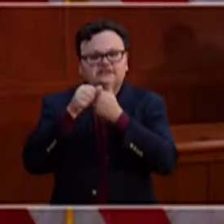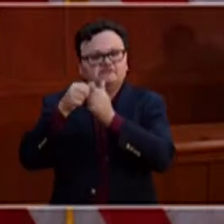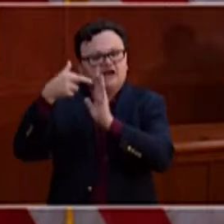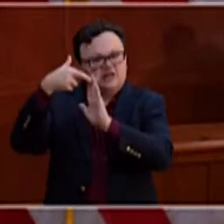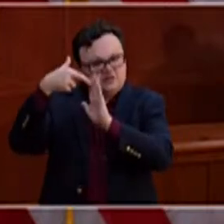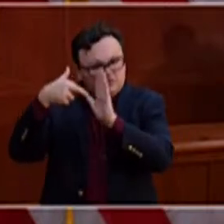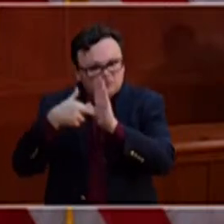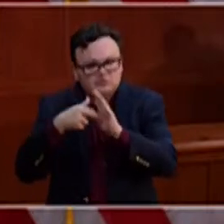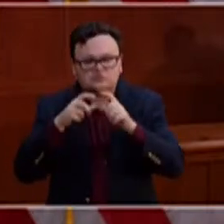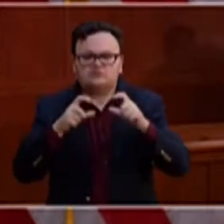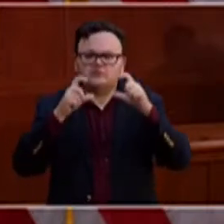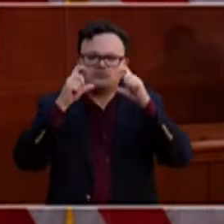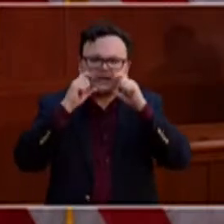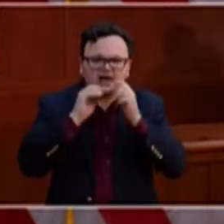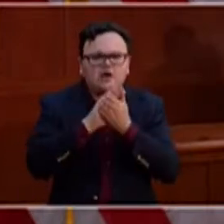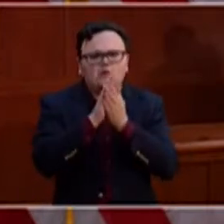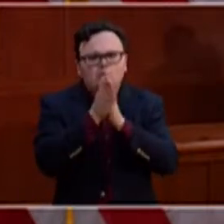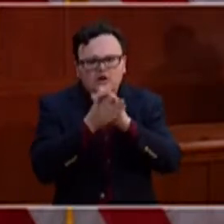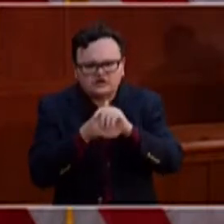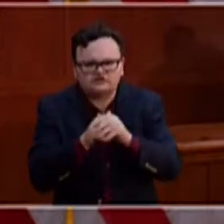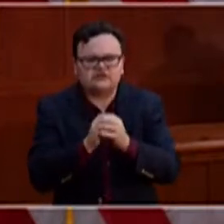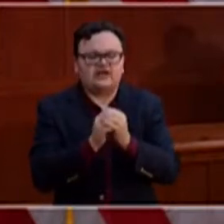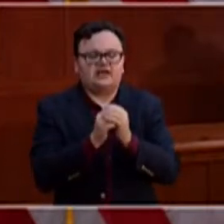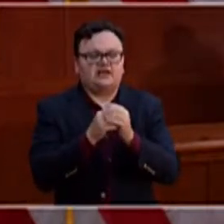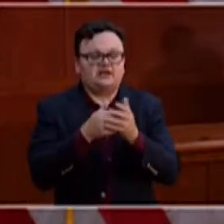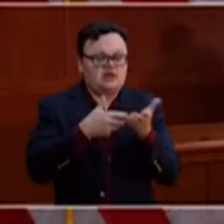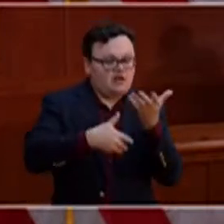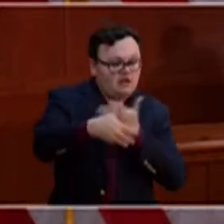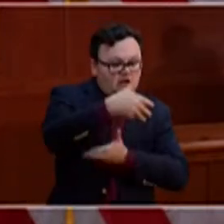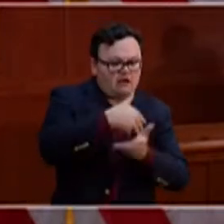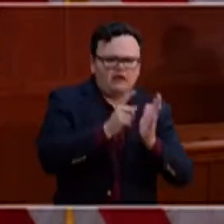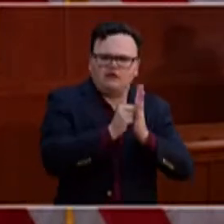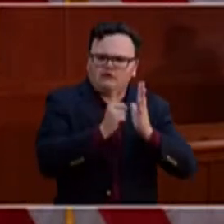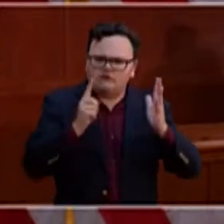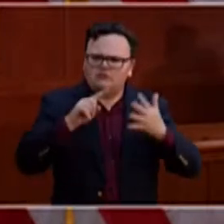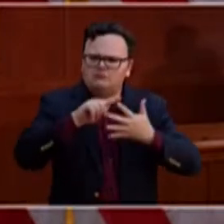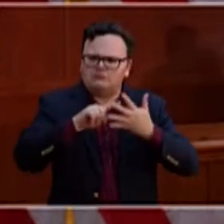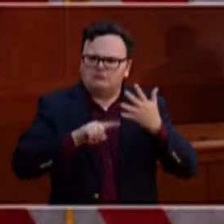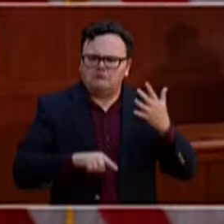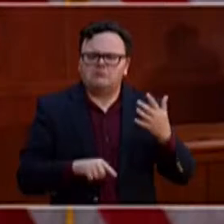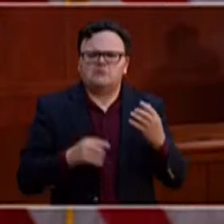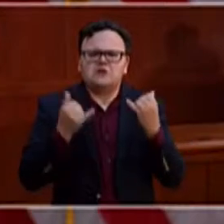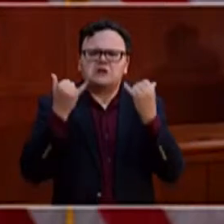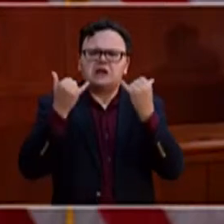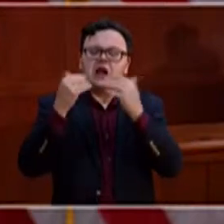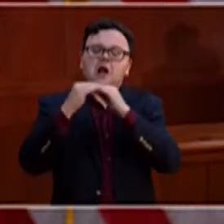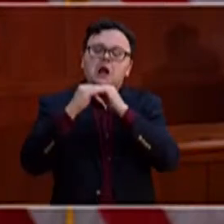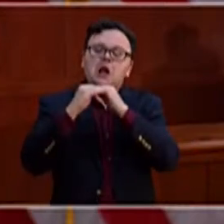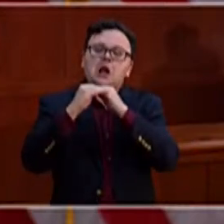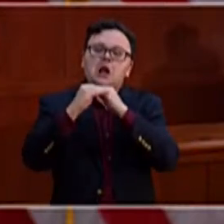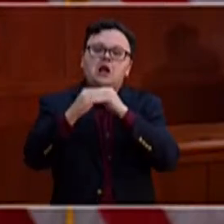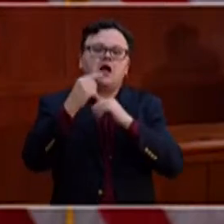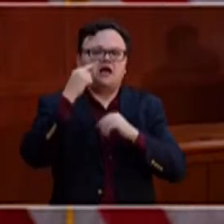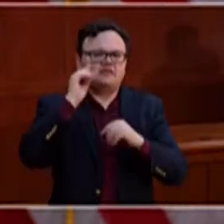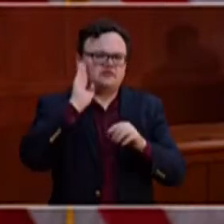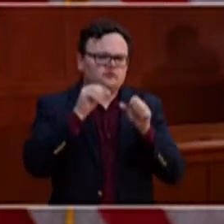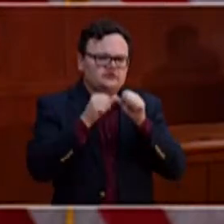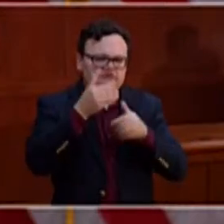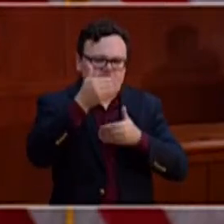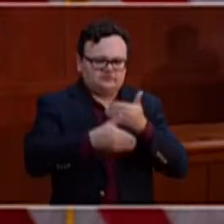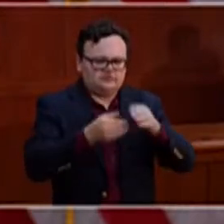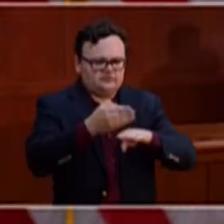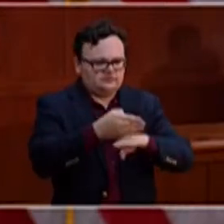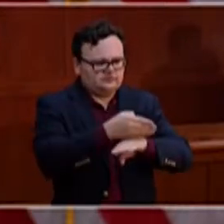part of why I think we're turning this thing back in a good direction, and why I think we're going to continue to see some